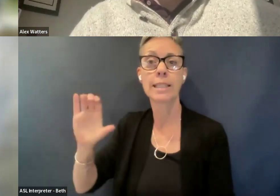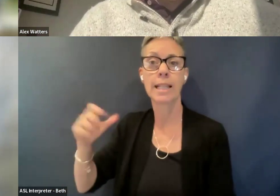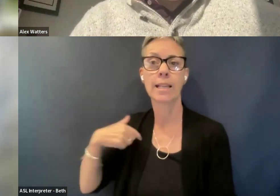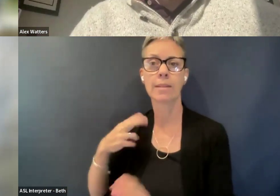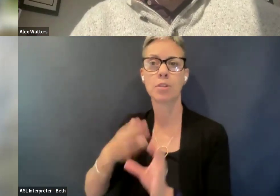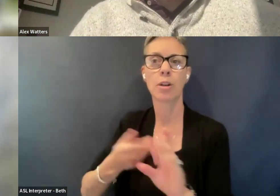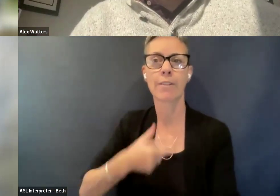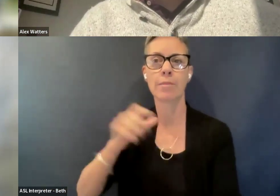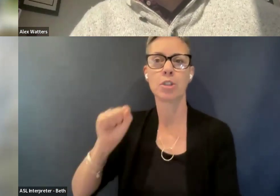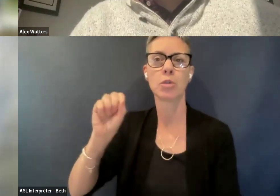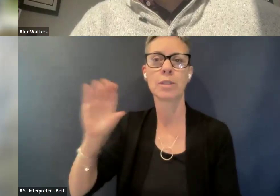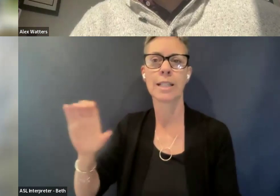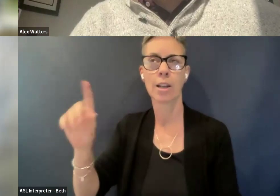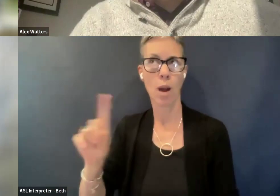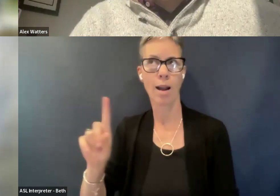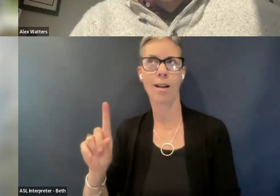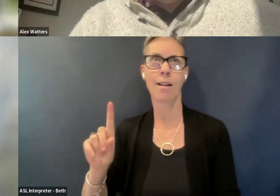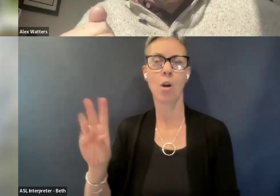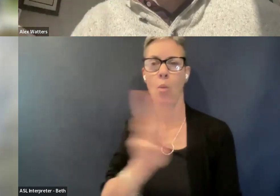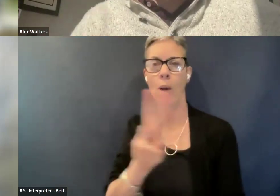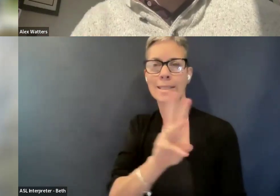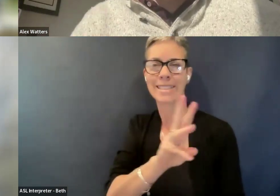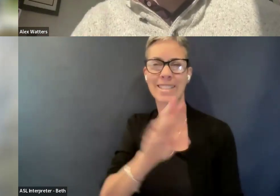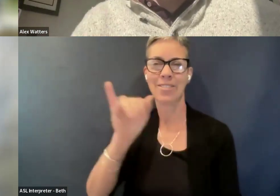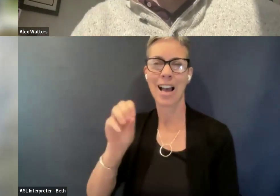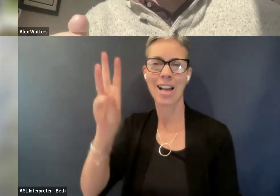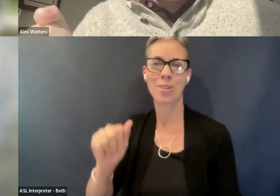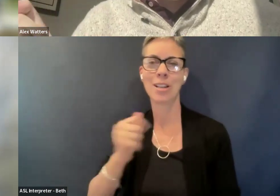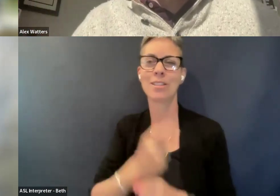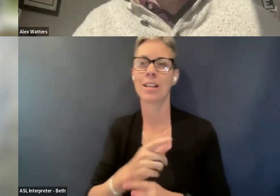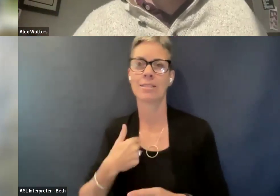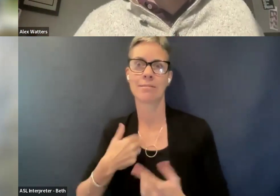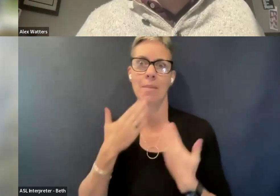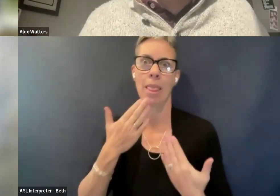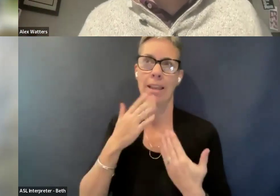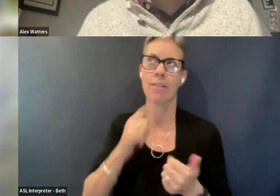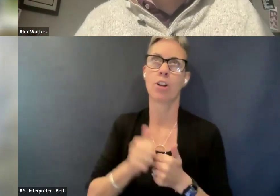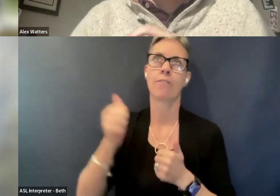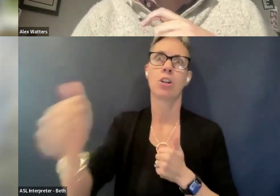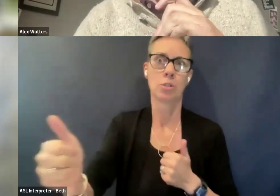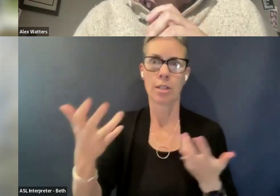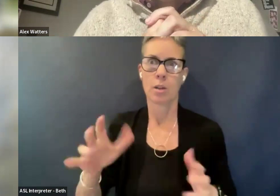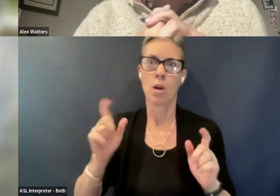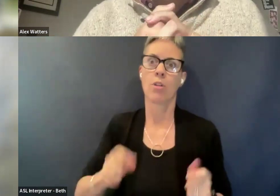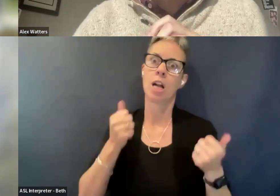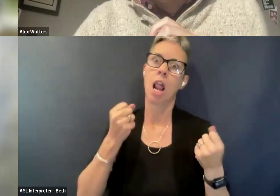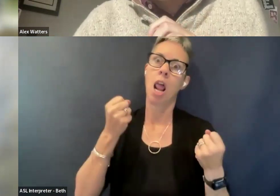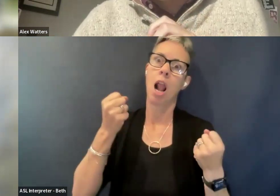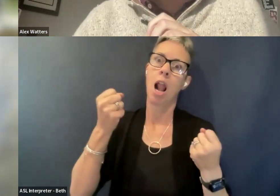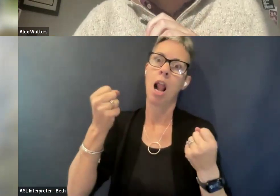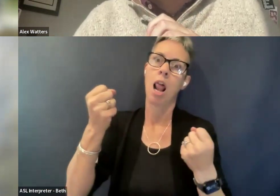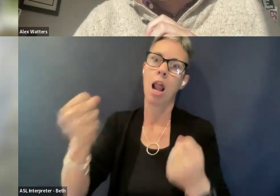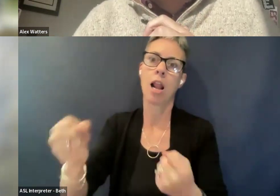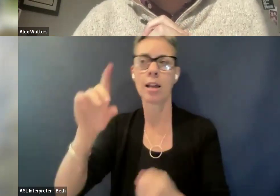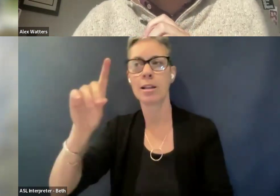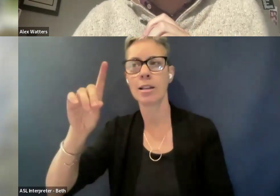west coast of Iowa, and I'm excited to be here. I'm thankful it's virtual, so I didn't have to make the long trek down to Des Moines, but I look forward